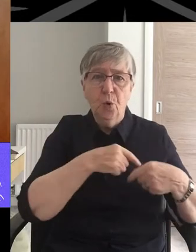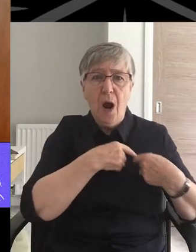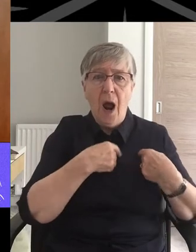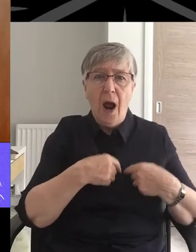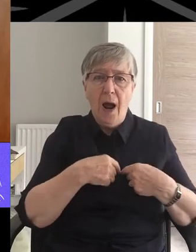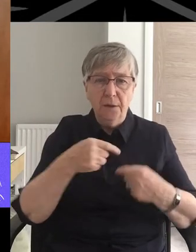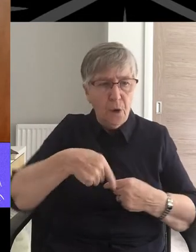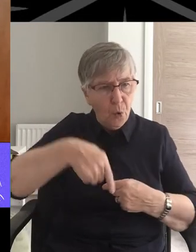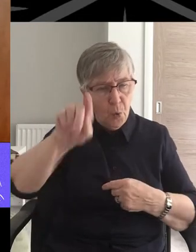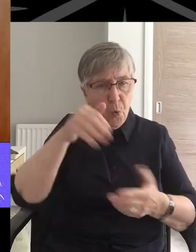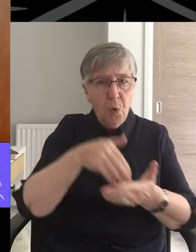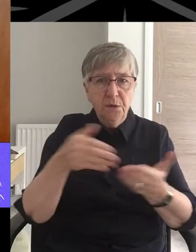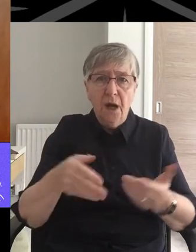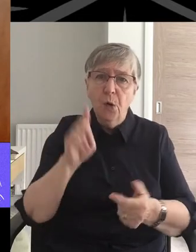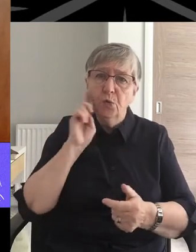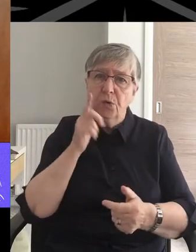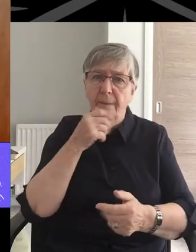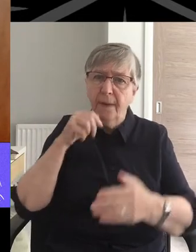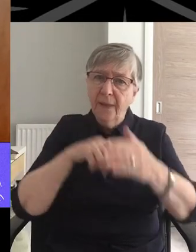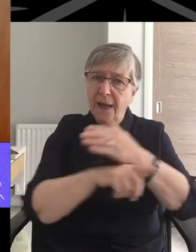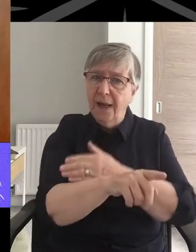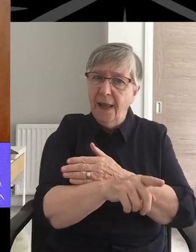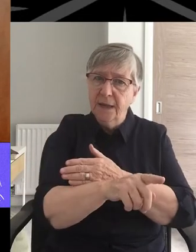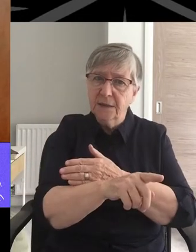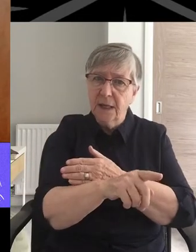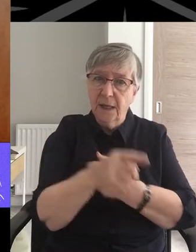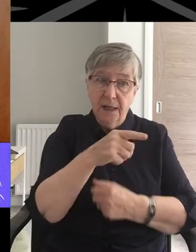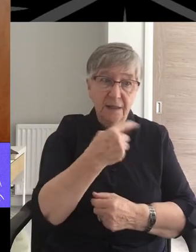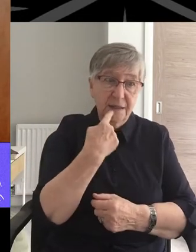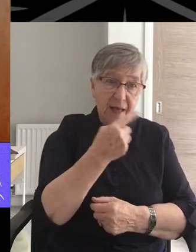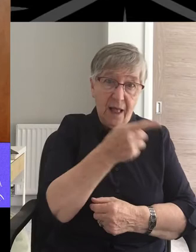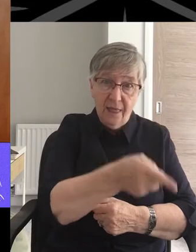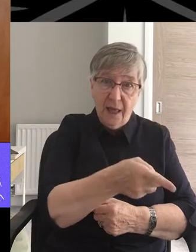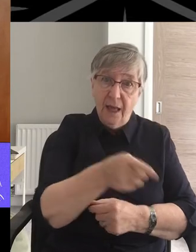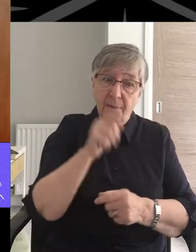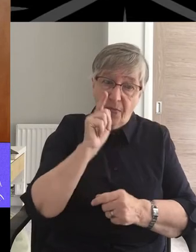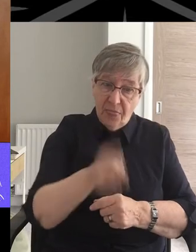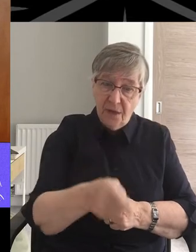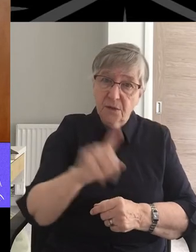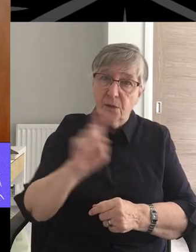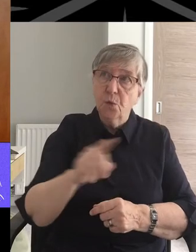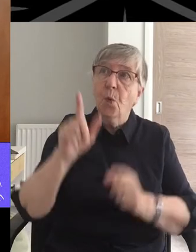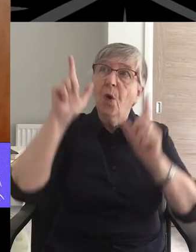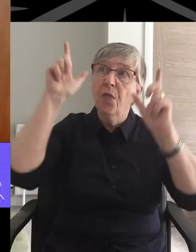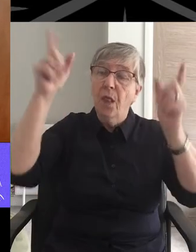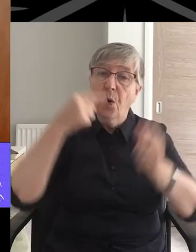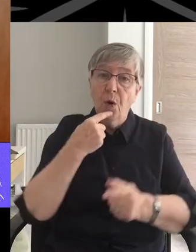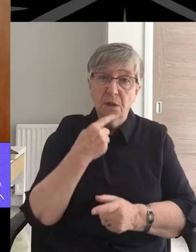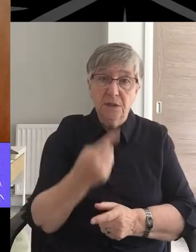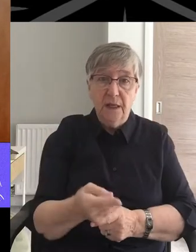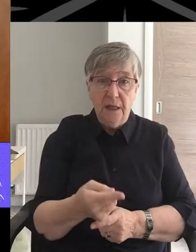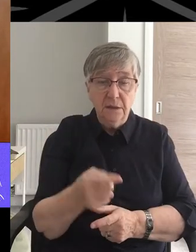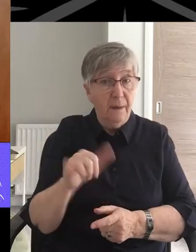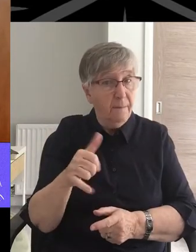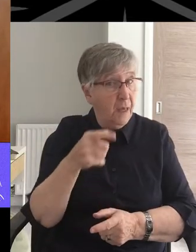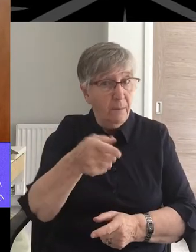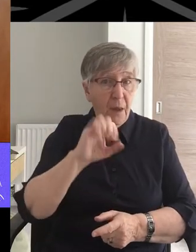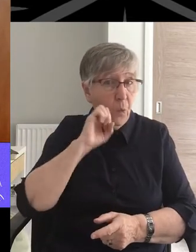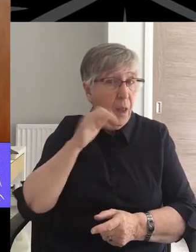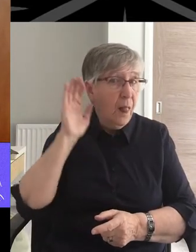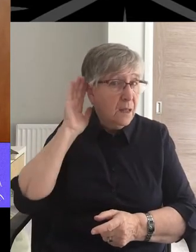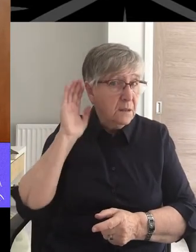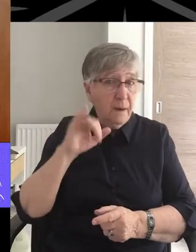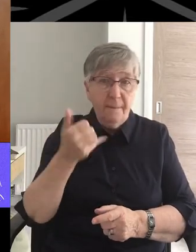people in exile and speak to them. Say to them, this is what the sovereign Lord says, whether they listen or fail to listen.